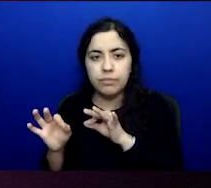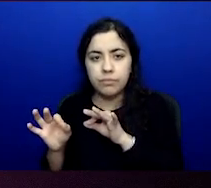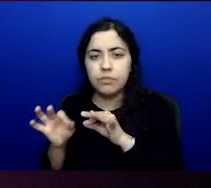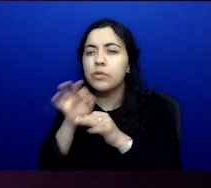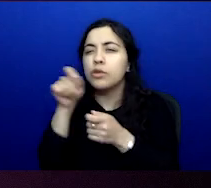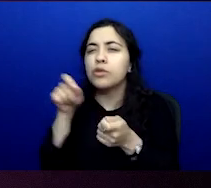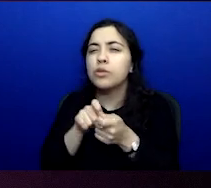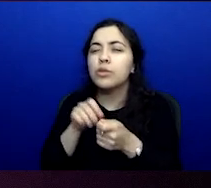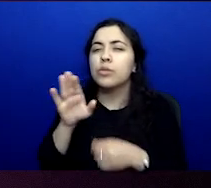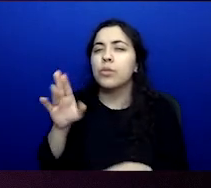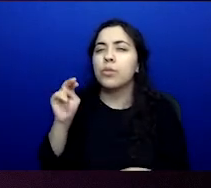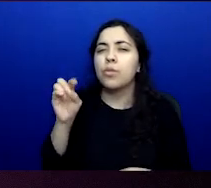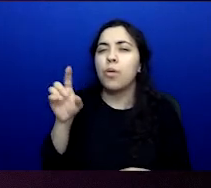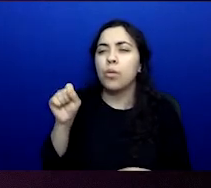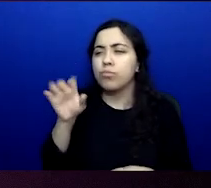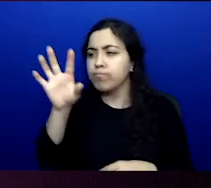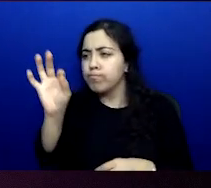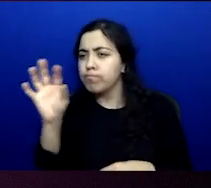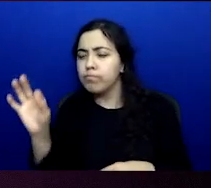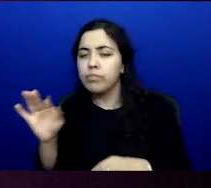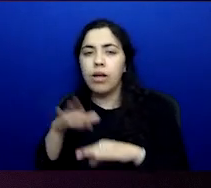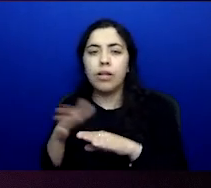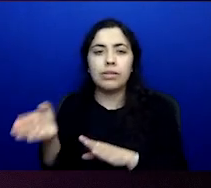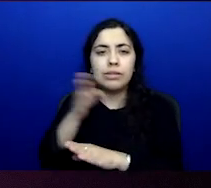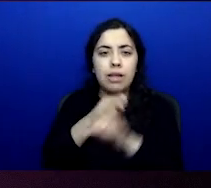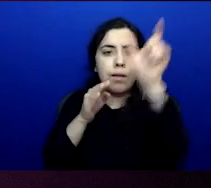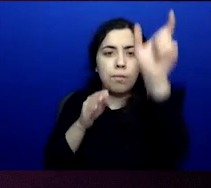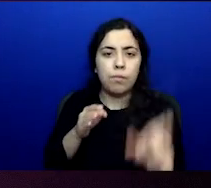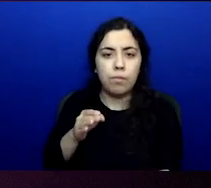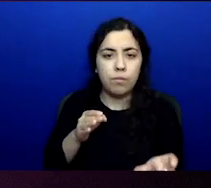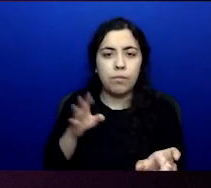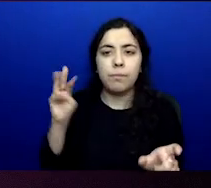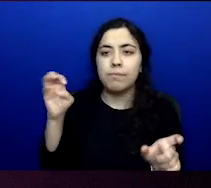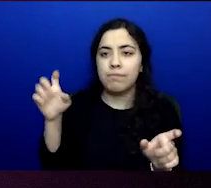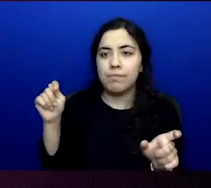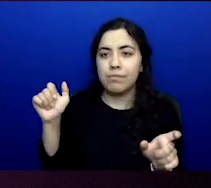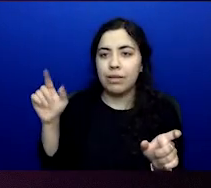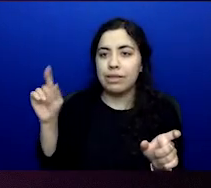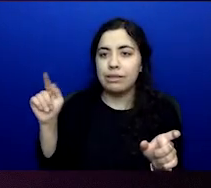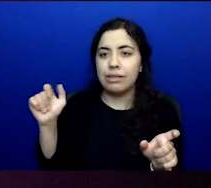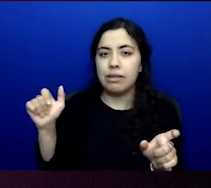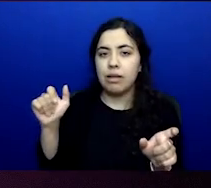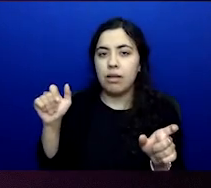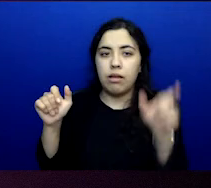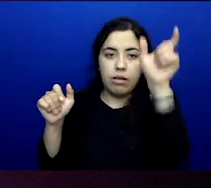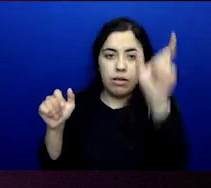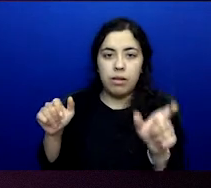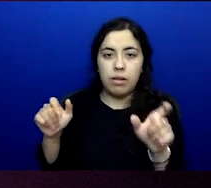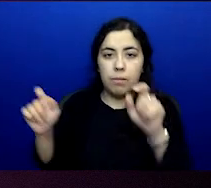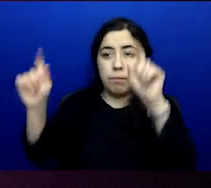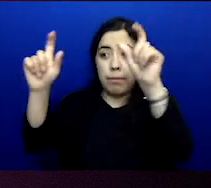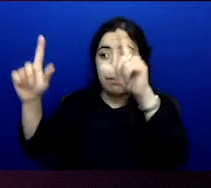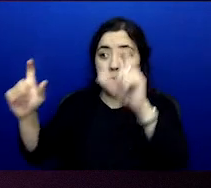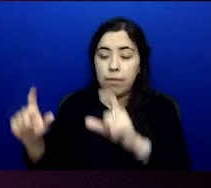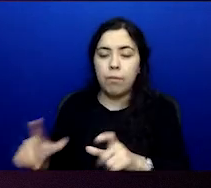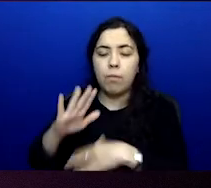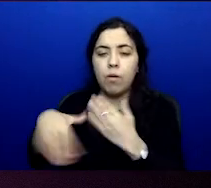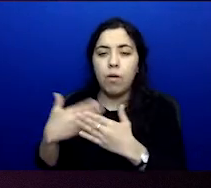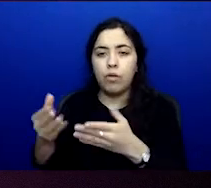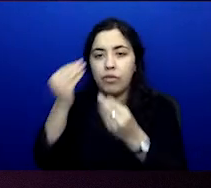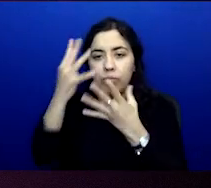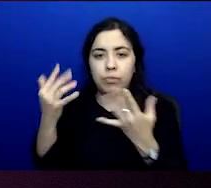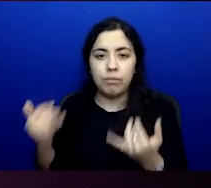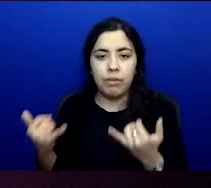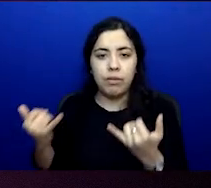certain node. On the sidebar, a metadata panel will pop up and it will give you all the relevant information of the node via